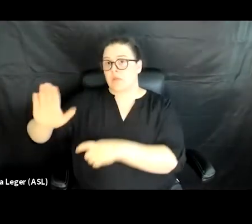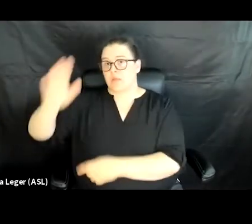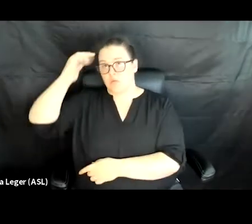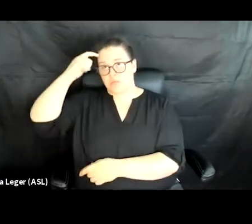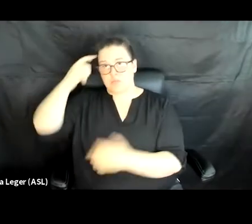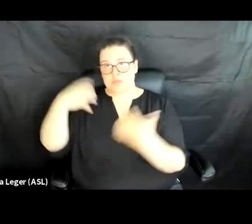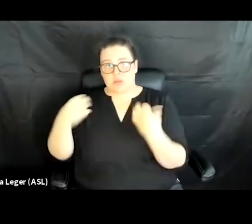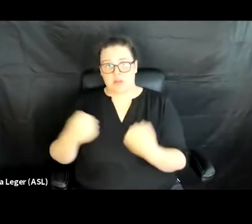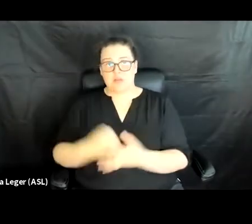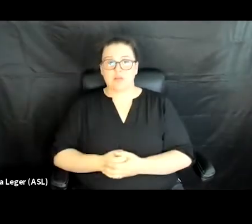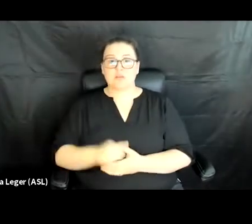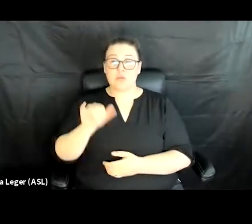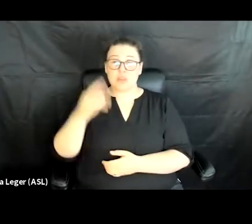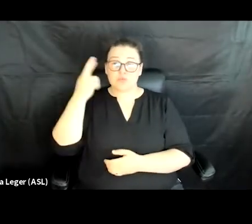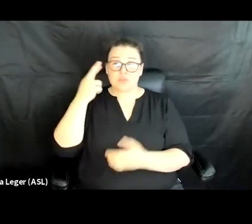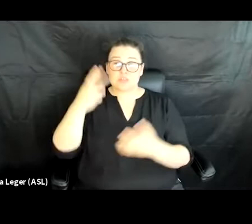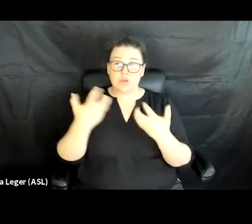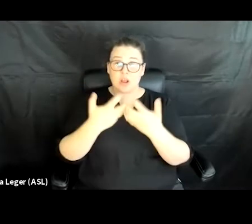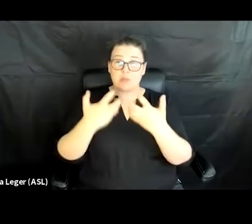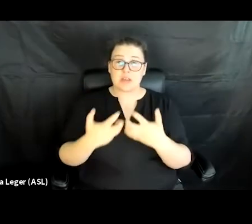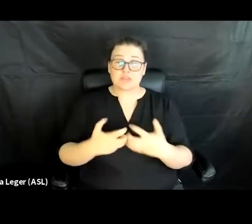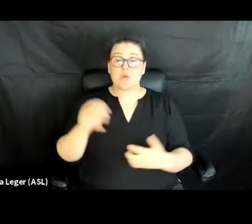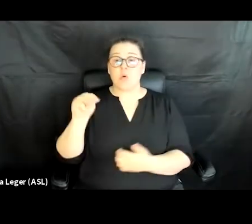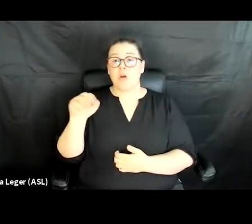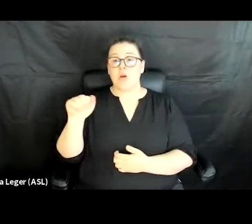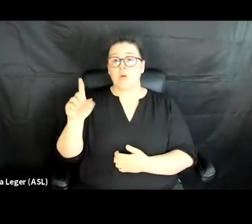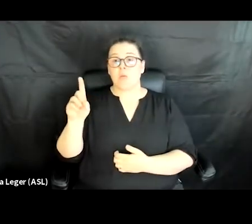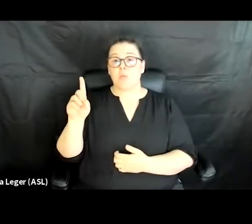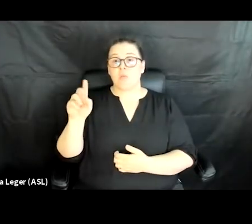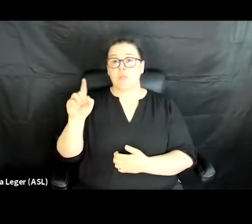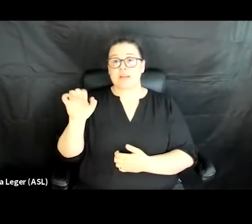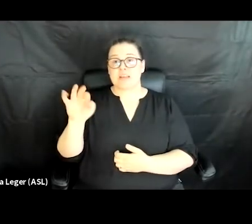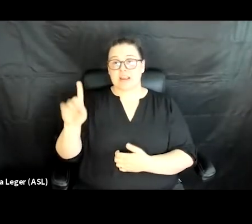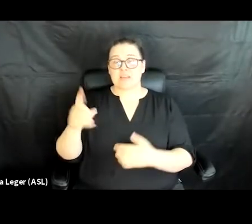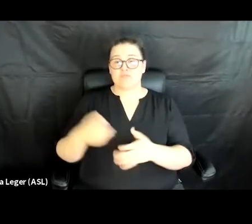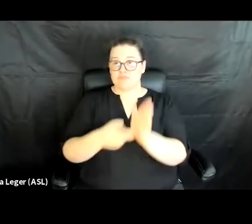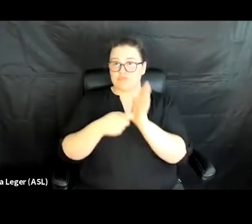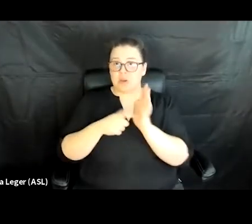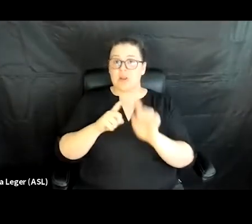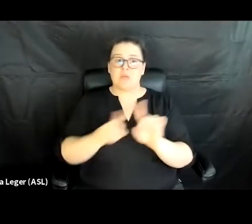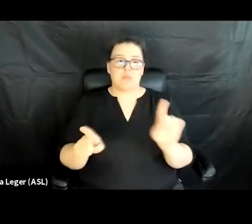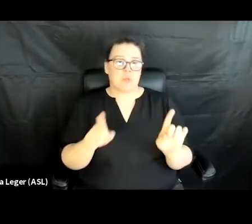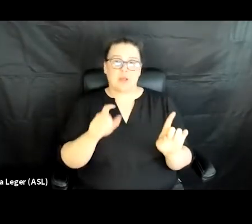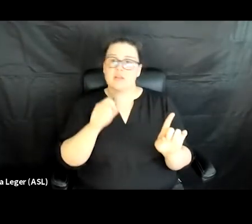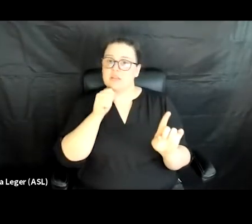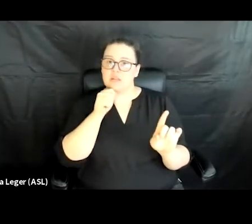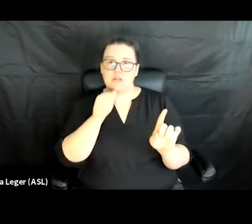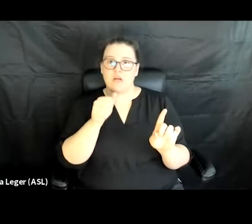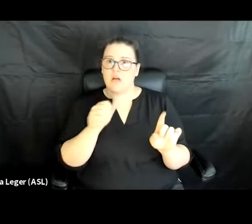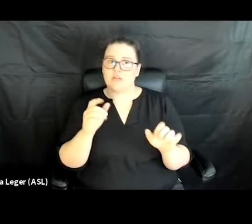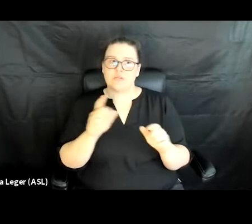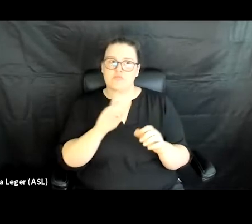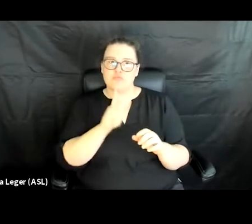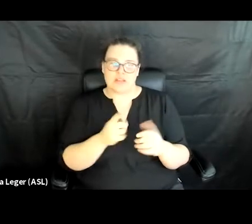reasonable accommodations are mandated, but we find that they're not sufficient in addressing the full scope of mental health needs that